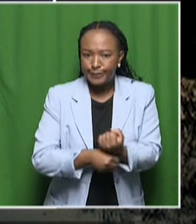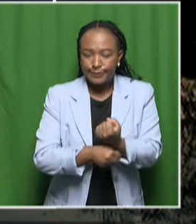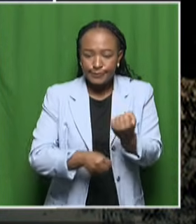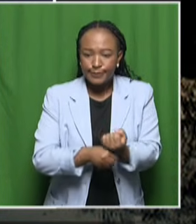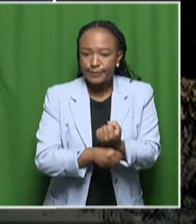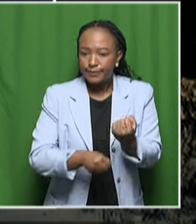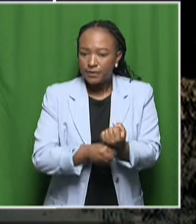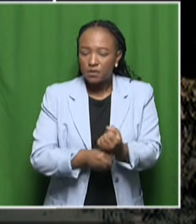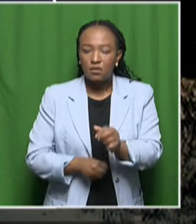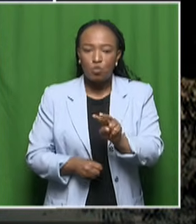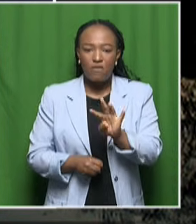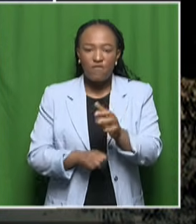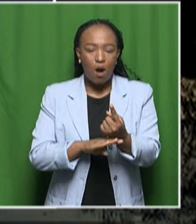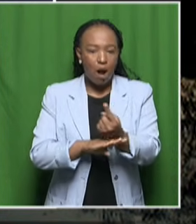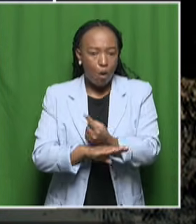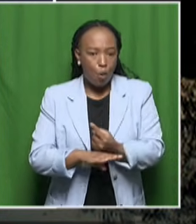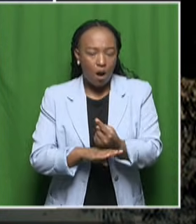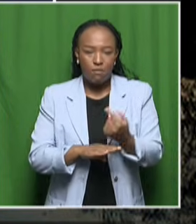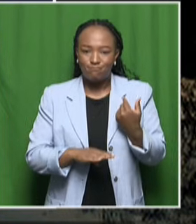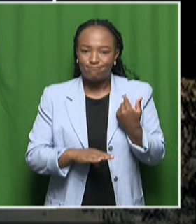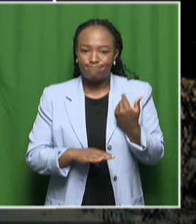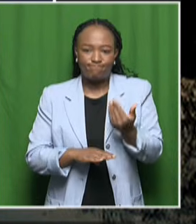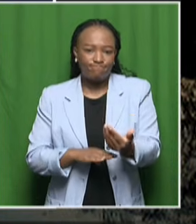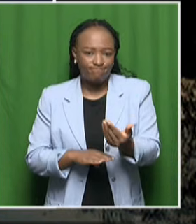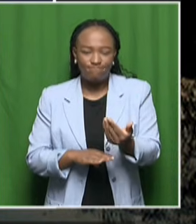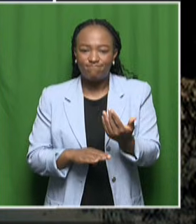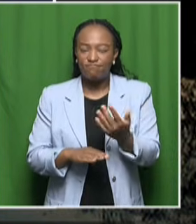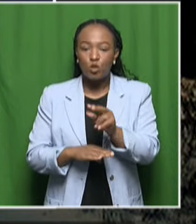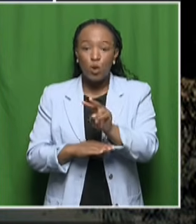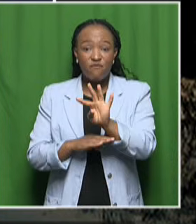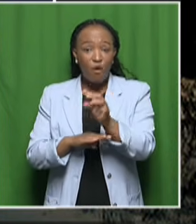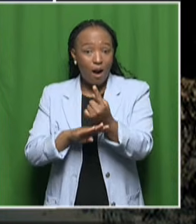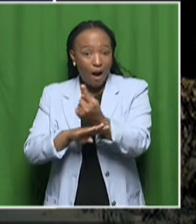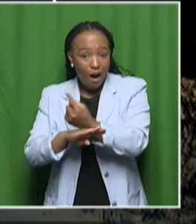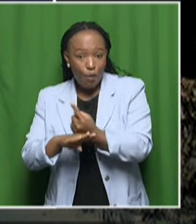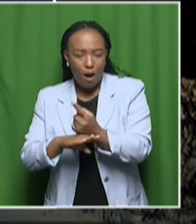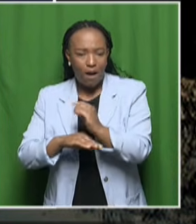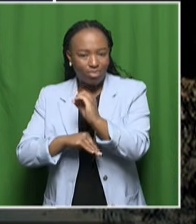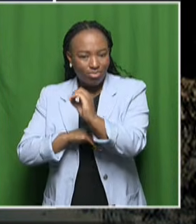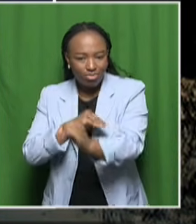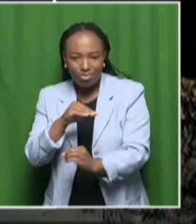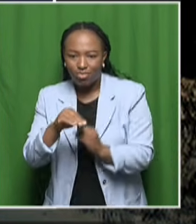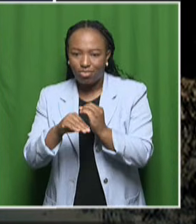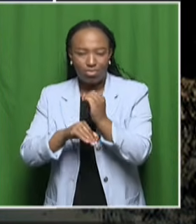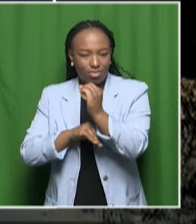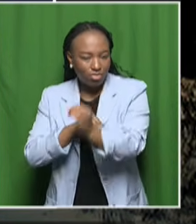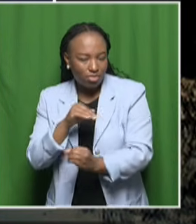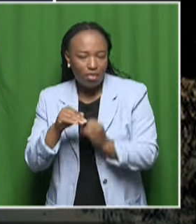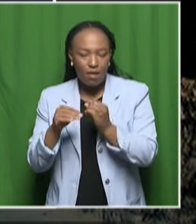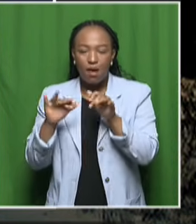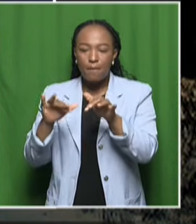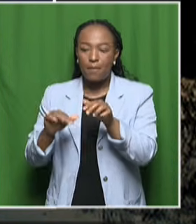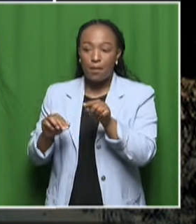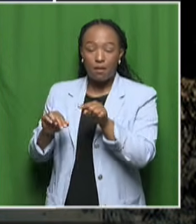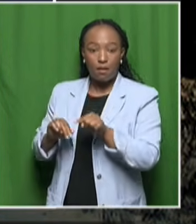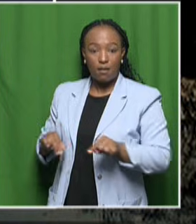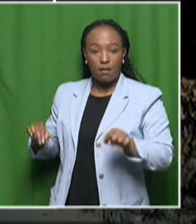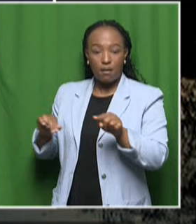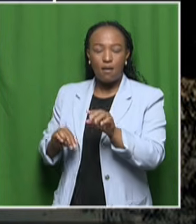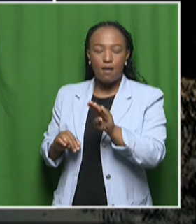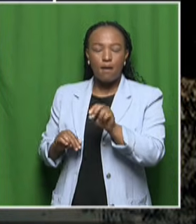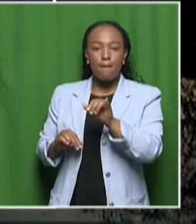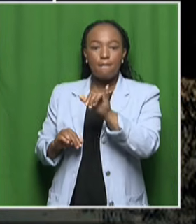working 24-hour shift after 24-hour shift after 24-hour shift. So the volunteers and the people of the Bay and the Gqeberha